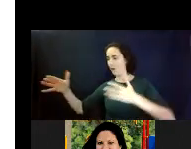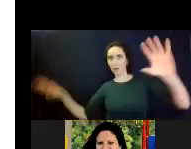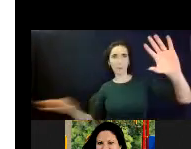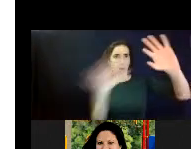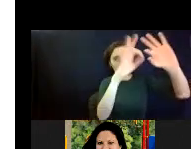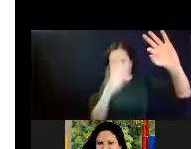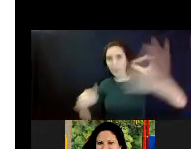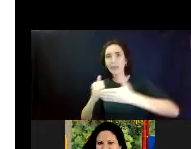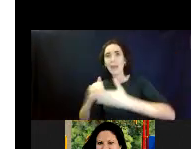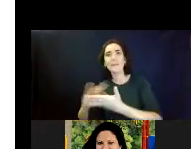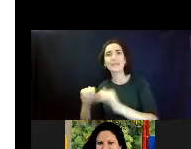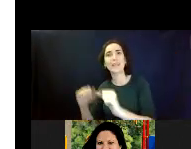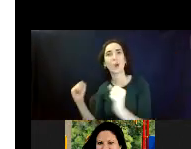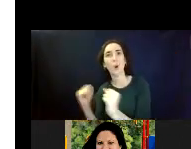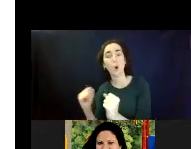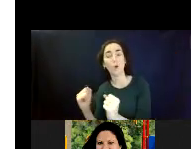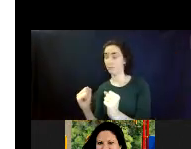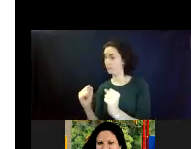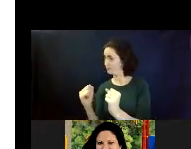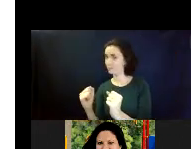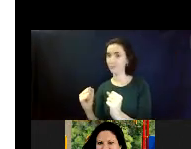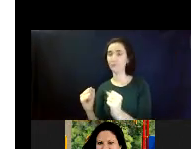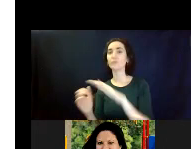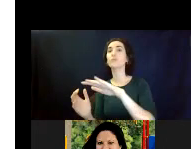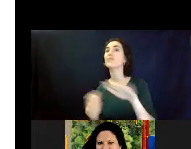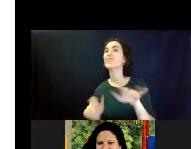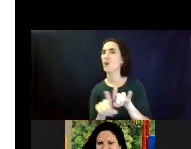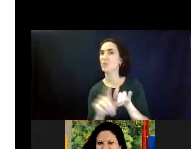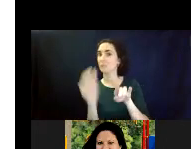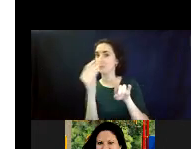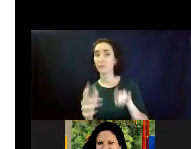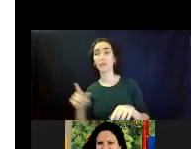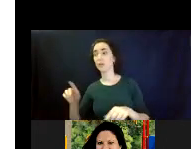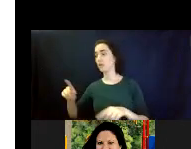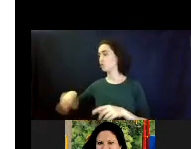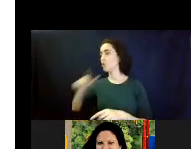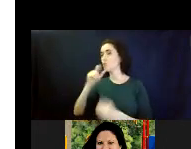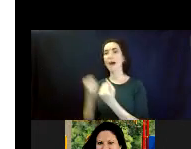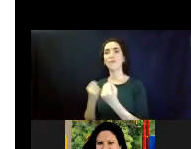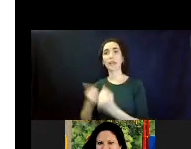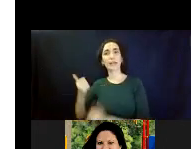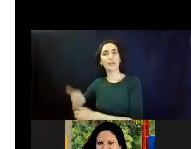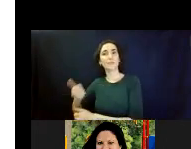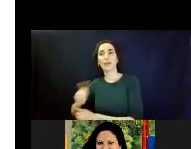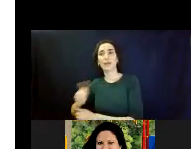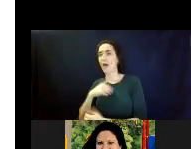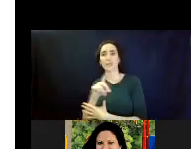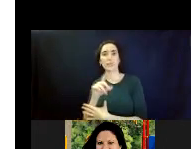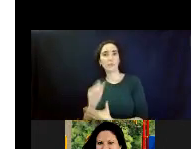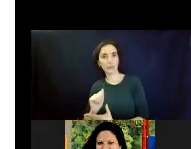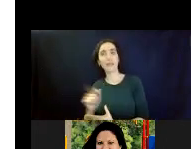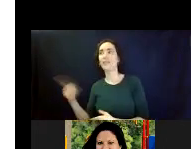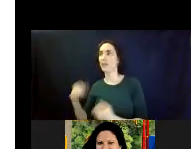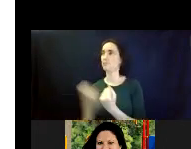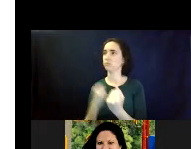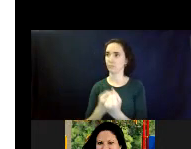I also don't want us to overlook the contributions of the non-disabled advocacy groups either. The